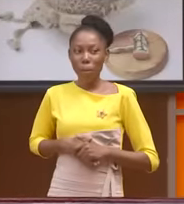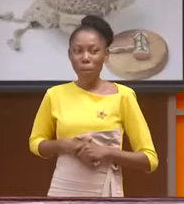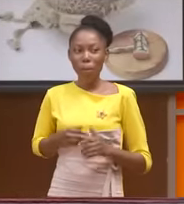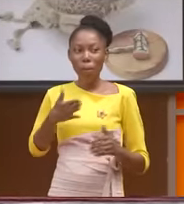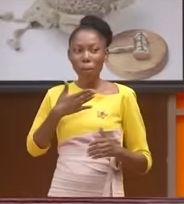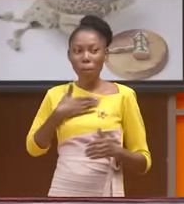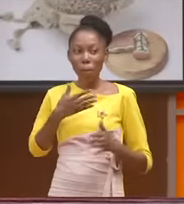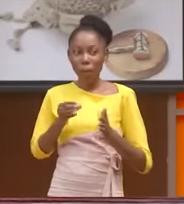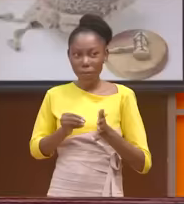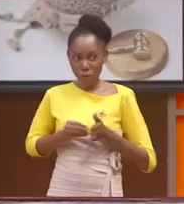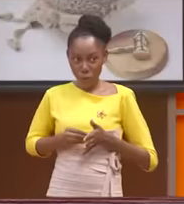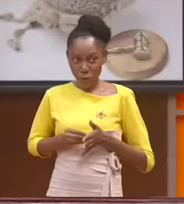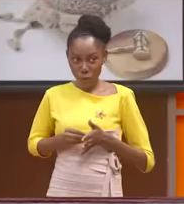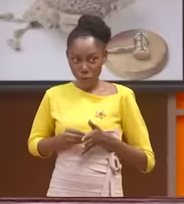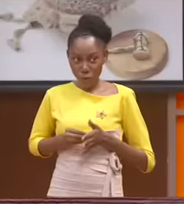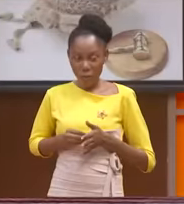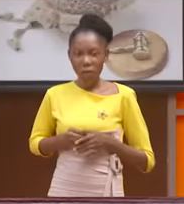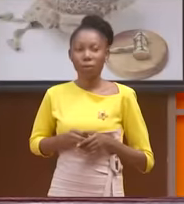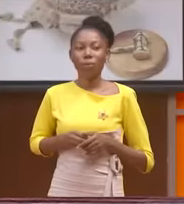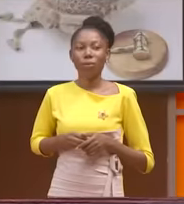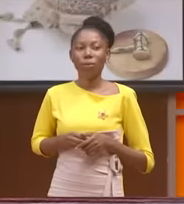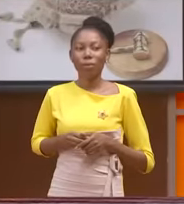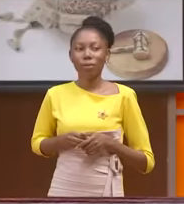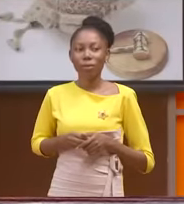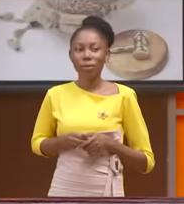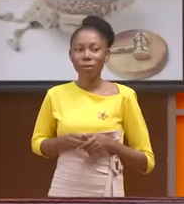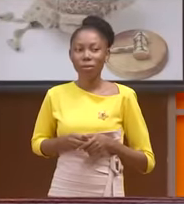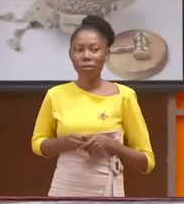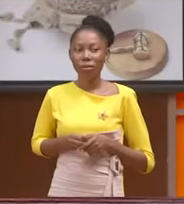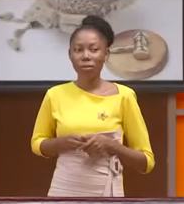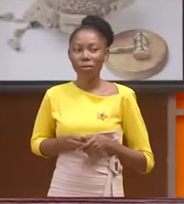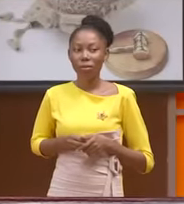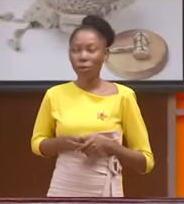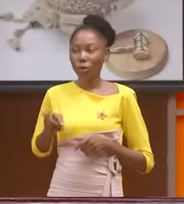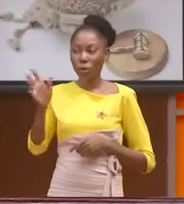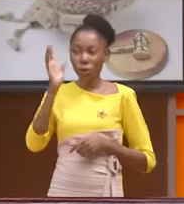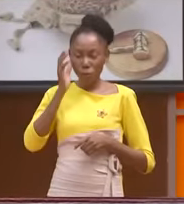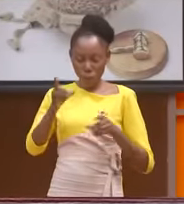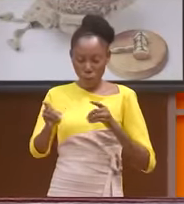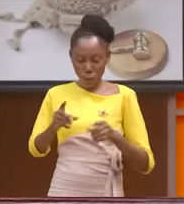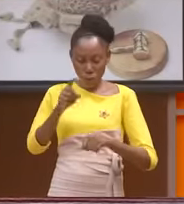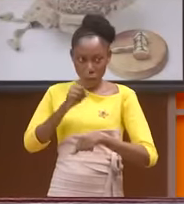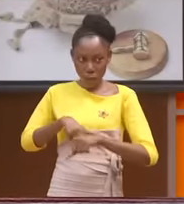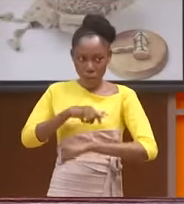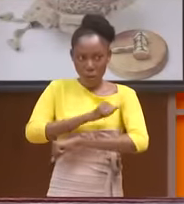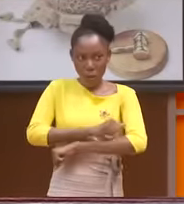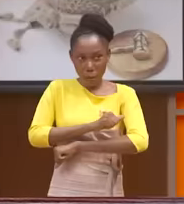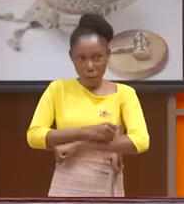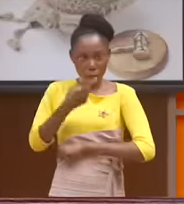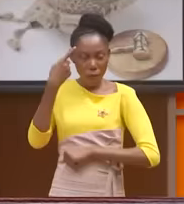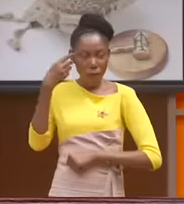My own. There is no problem. You see what I'll ask? I want you to draw a timetable for her now